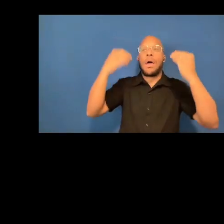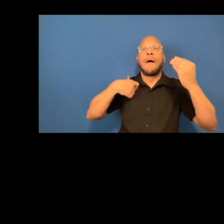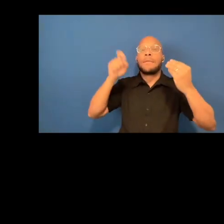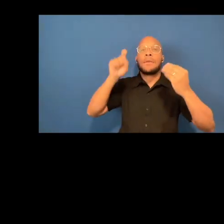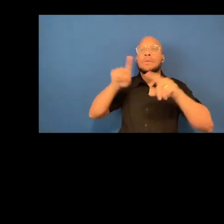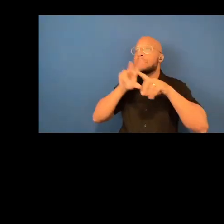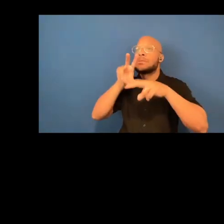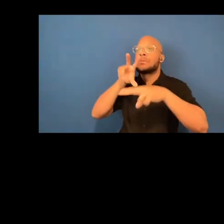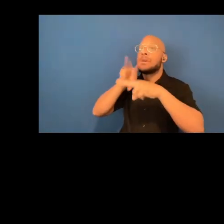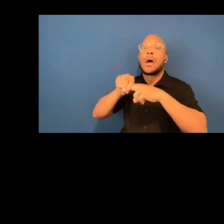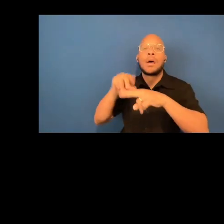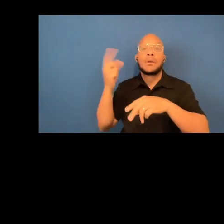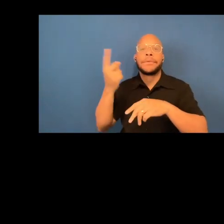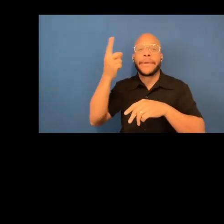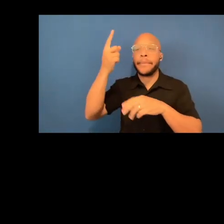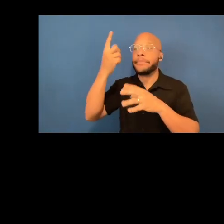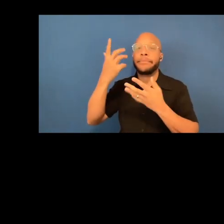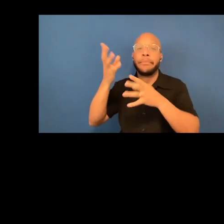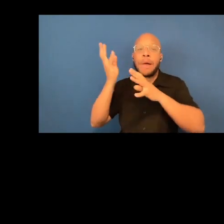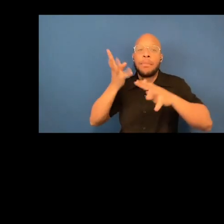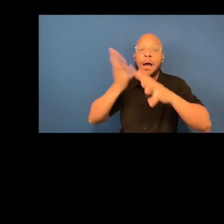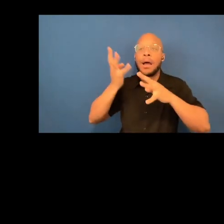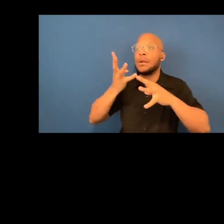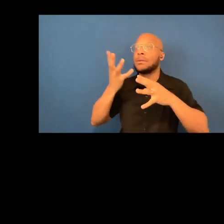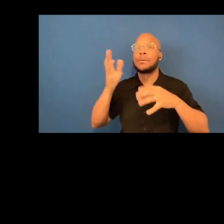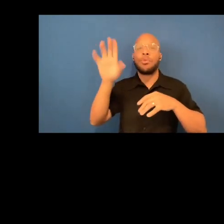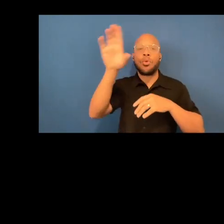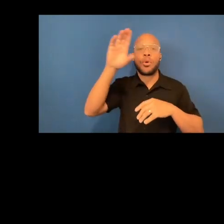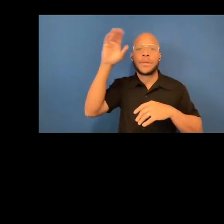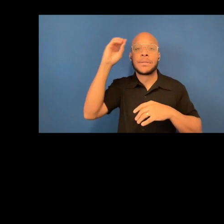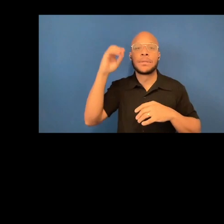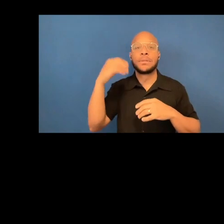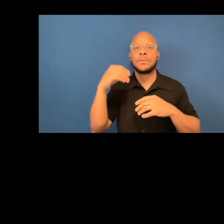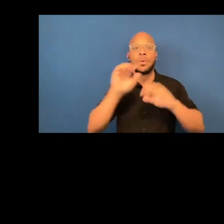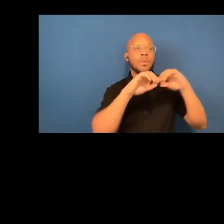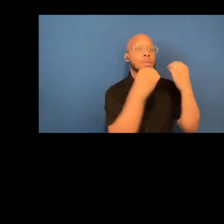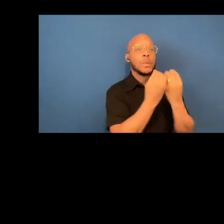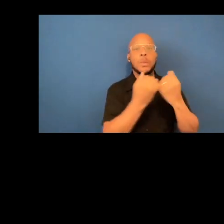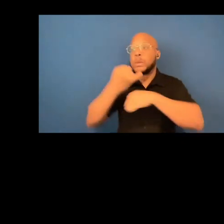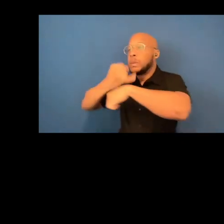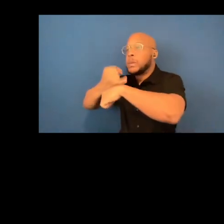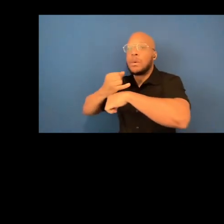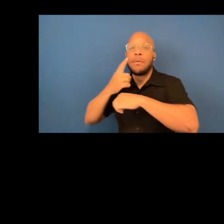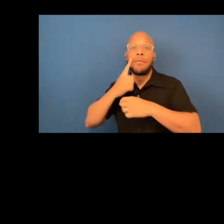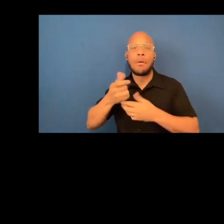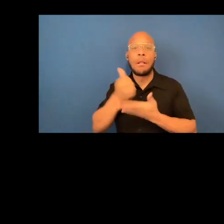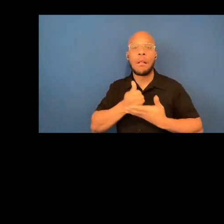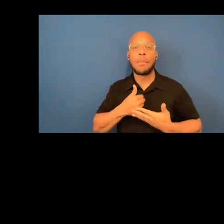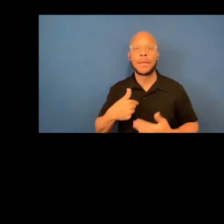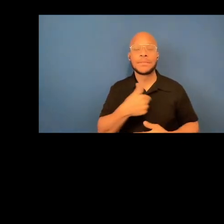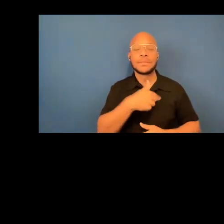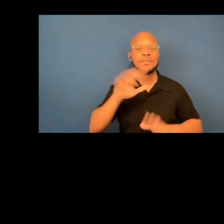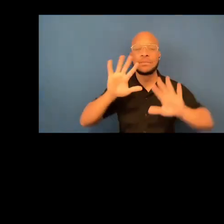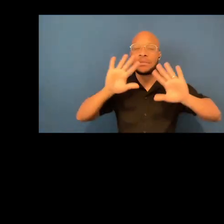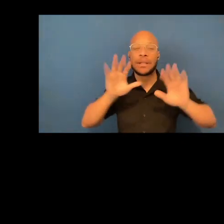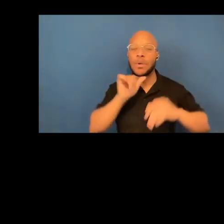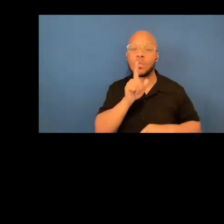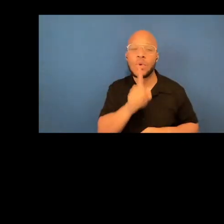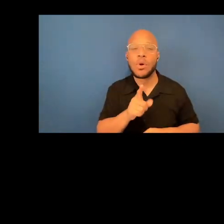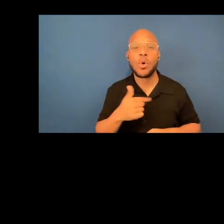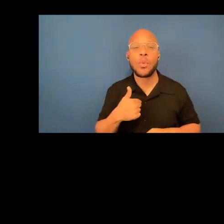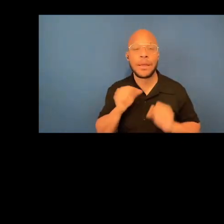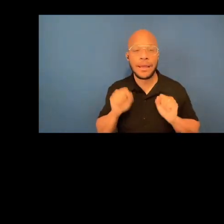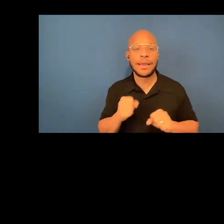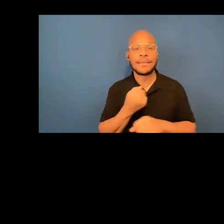that is not true. We can save ourselves and our communities, I got my own light,